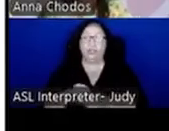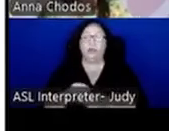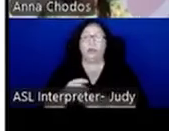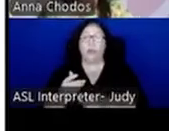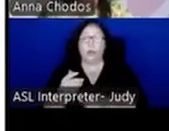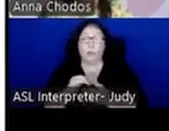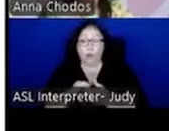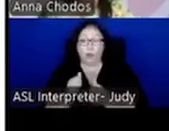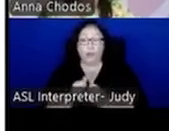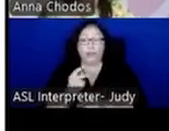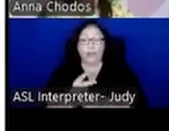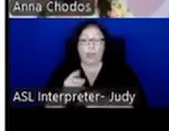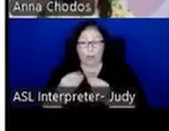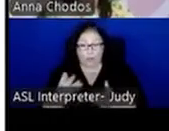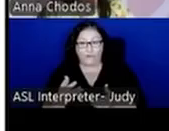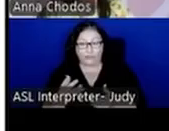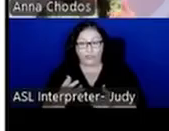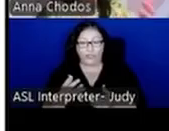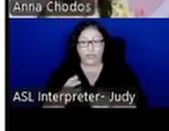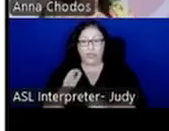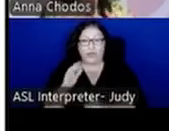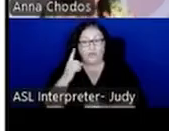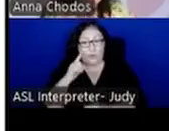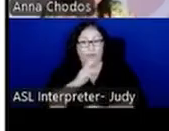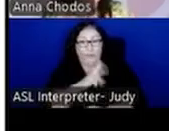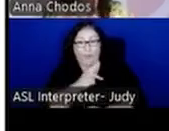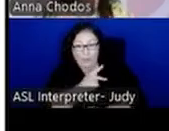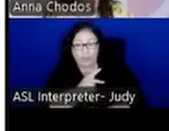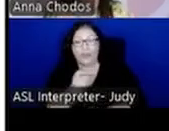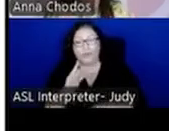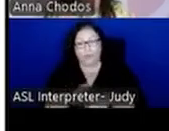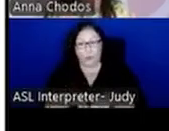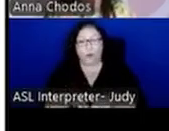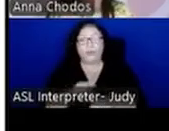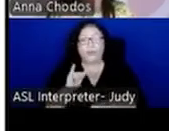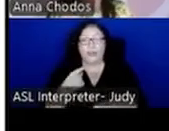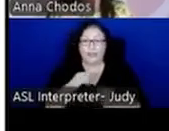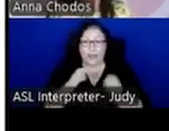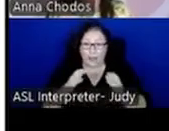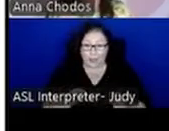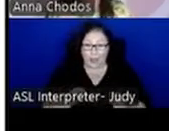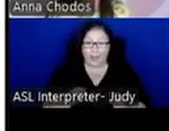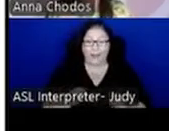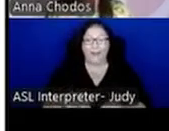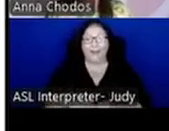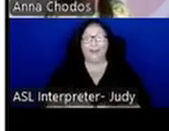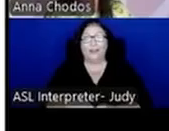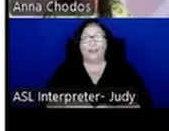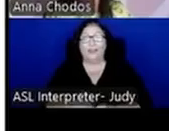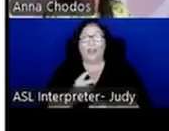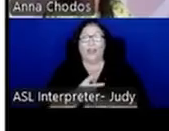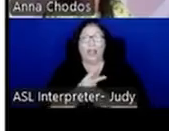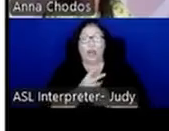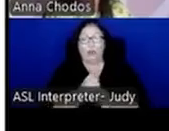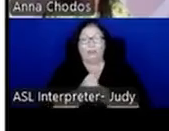is to the patient. Of course, this is our client, the care recipient's journey, both in terms of it improves